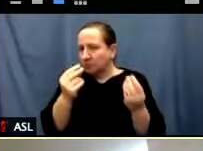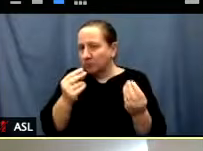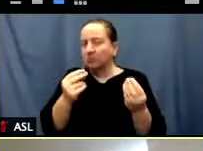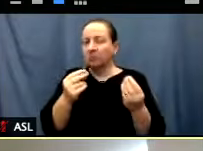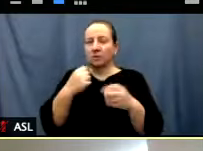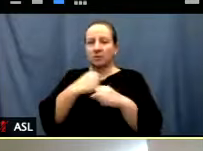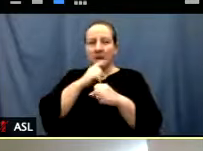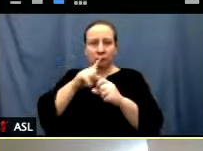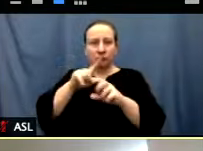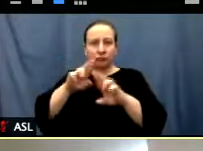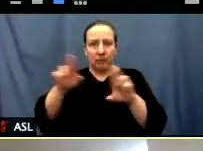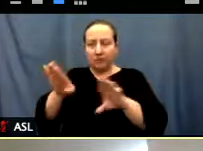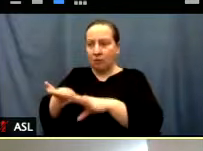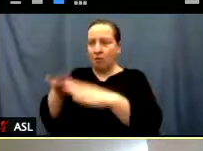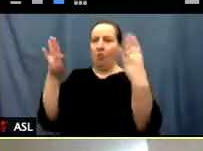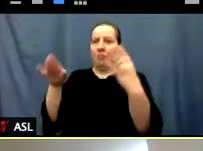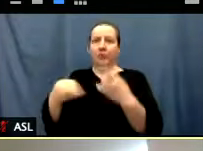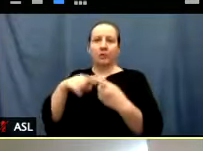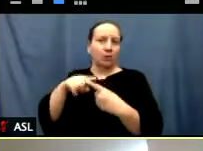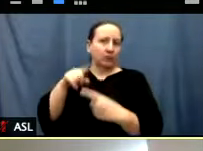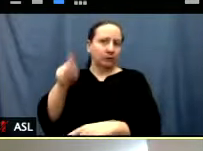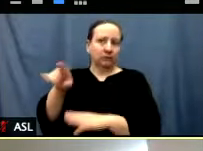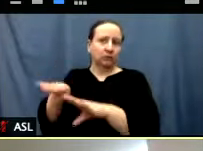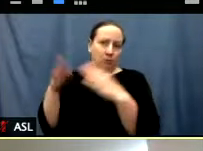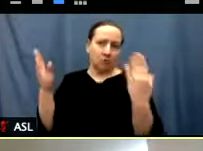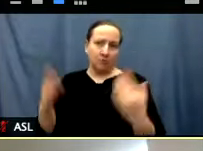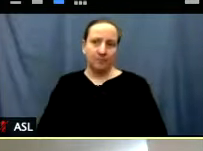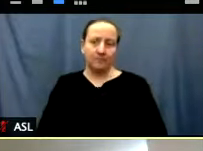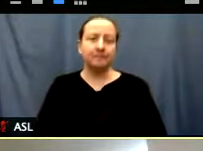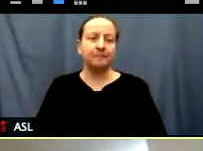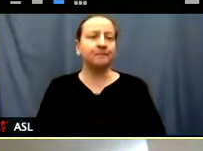when needed. And go to the next slide.